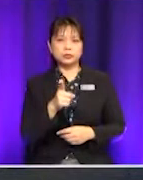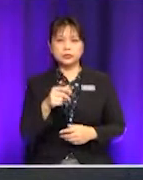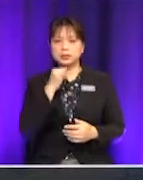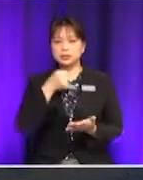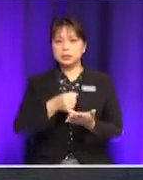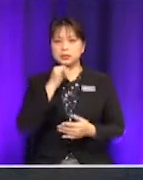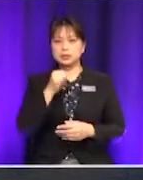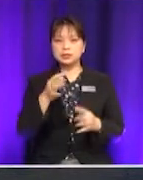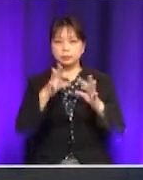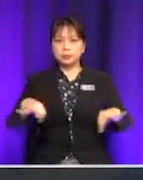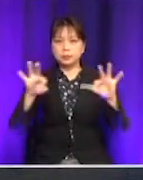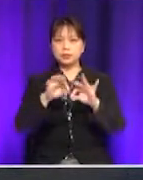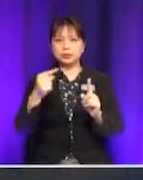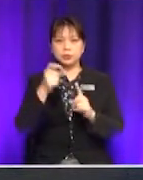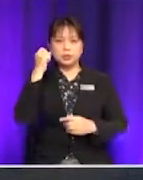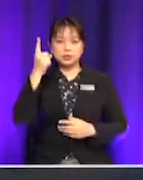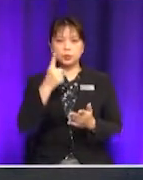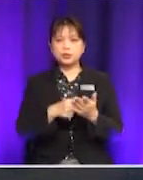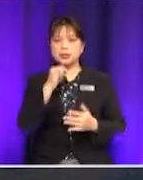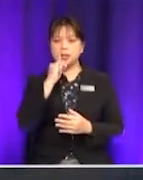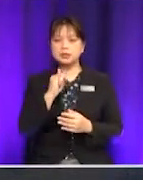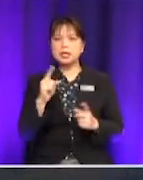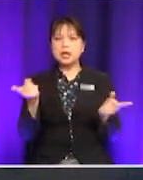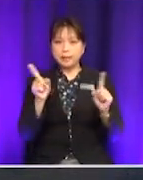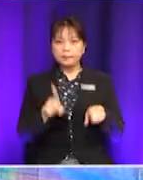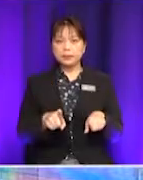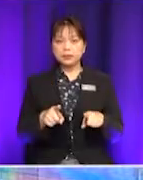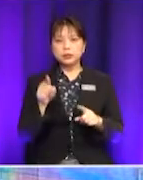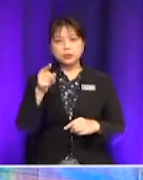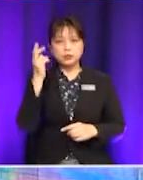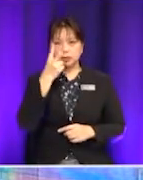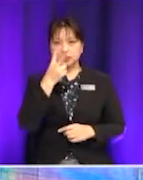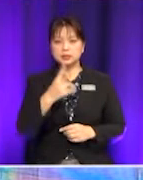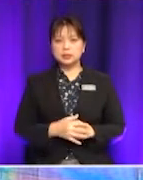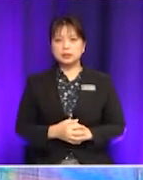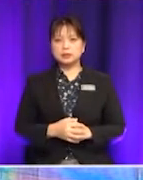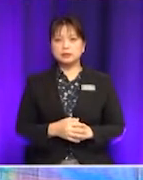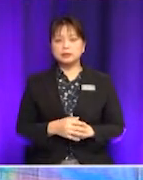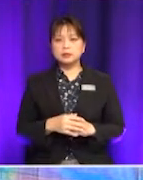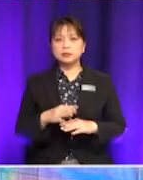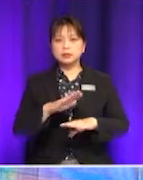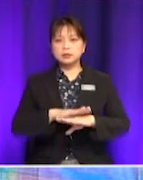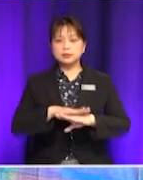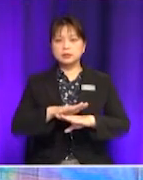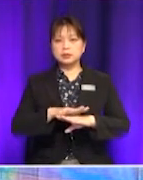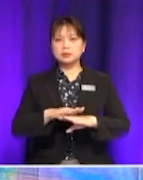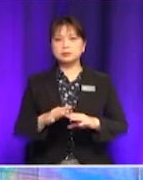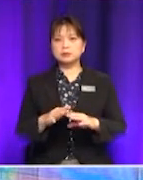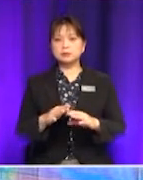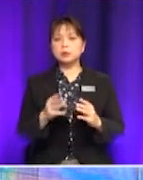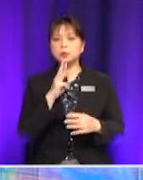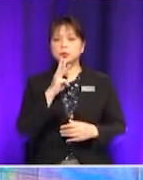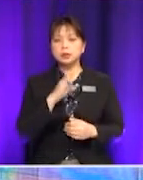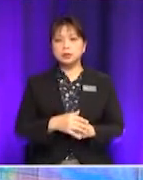important to understand what exactly is going on. You see, there is the same amount of water on Earth as there has